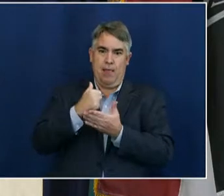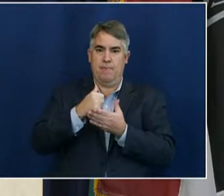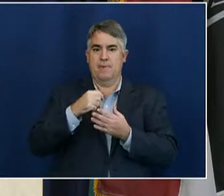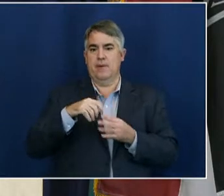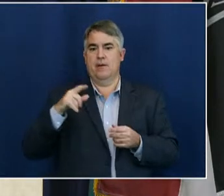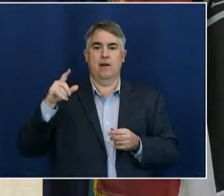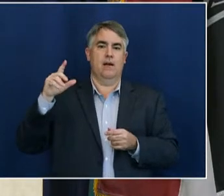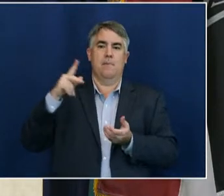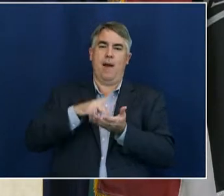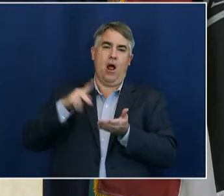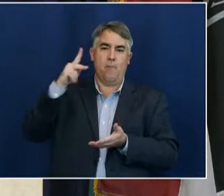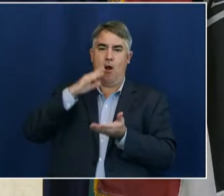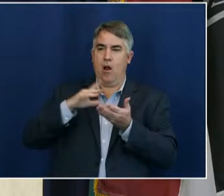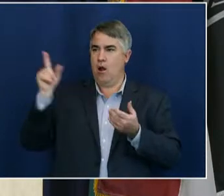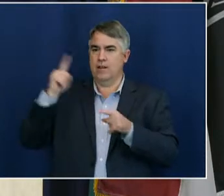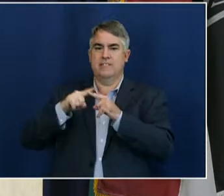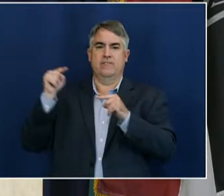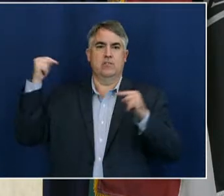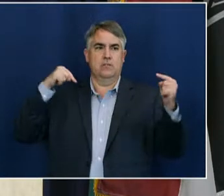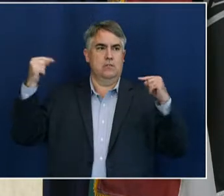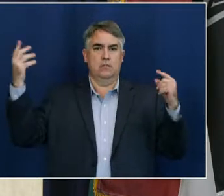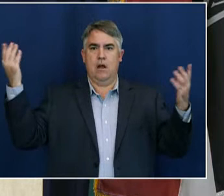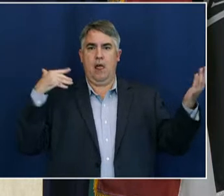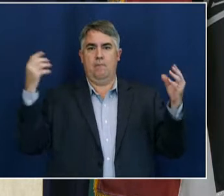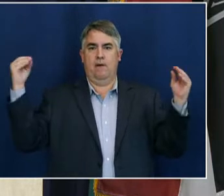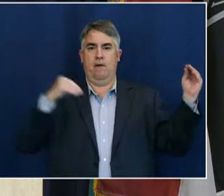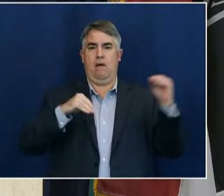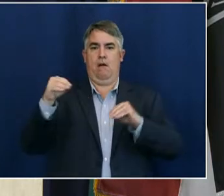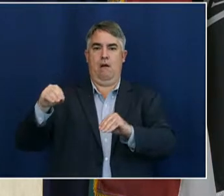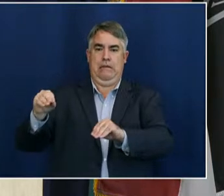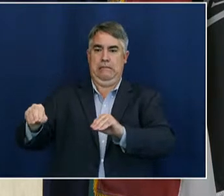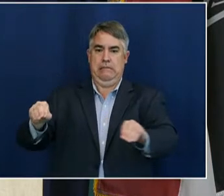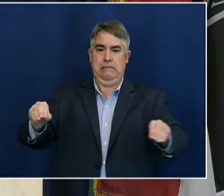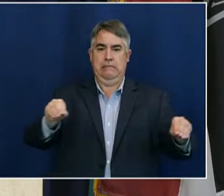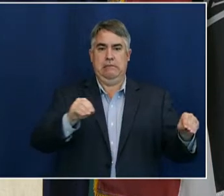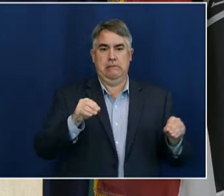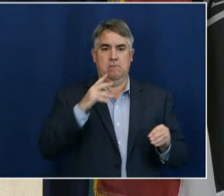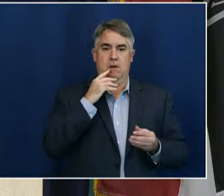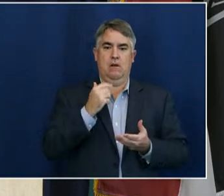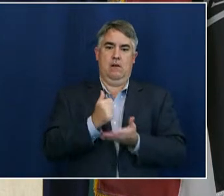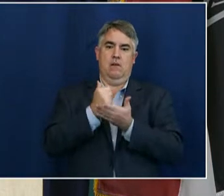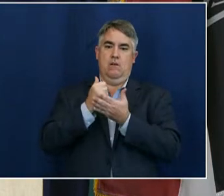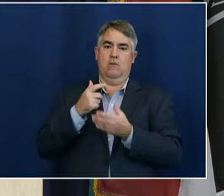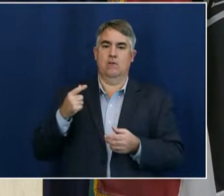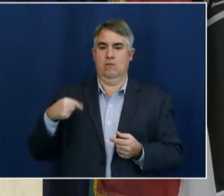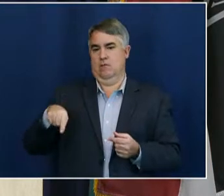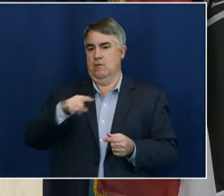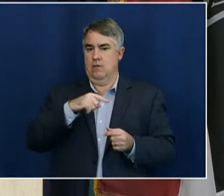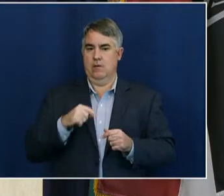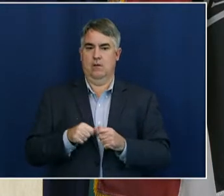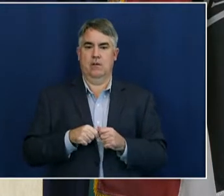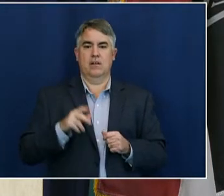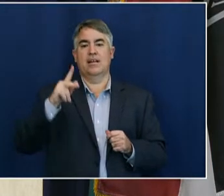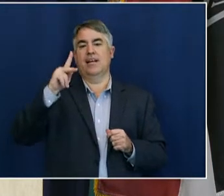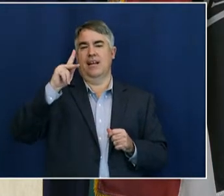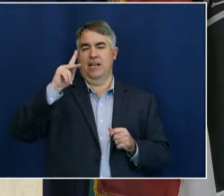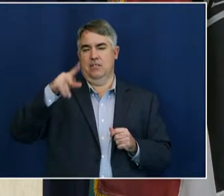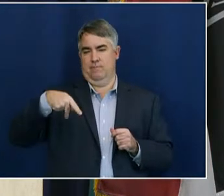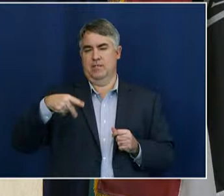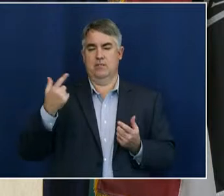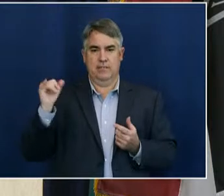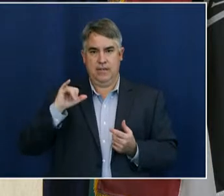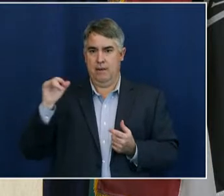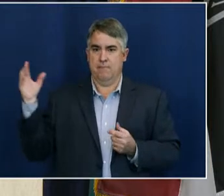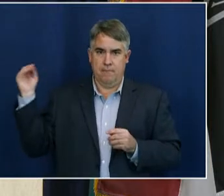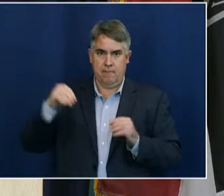with all of our San Diego healthcare providers except Kaiser. They haven't been interested in partnering with us on one, but everyone else is doing it. And so